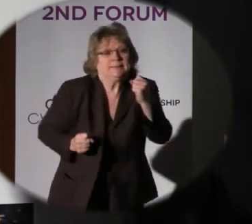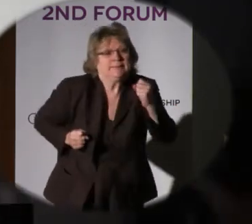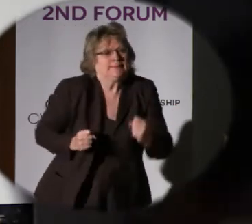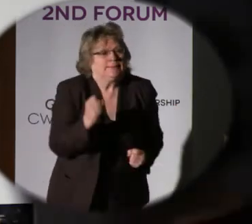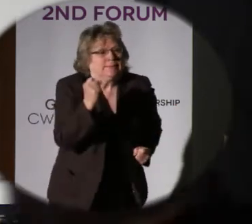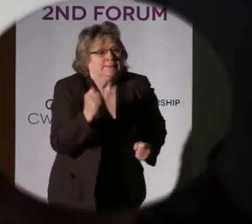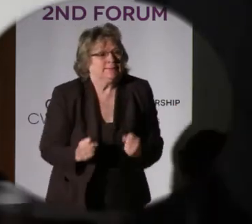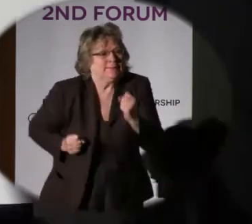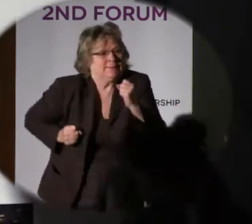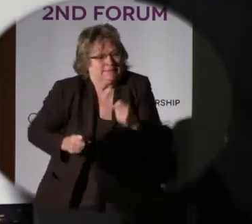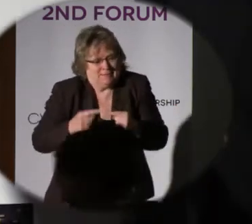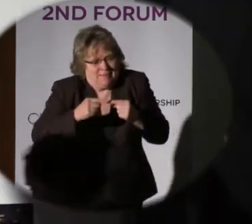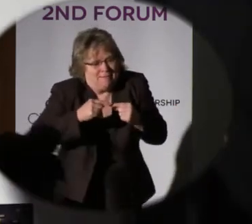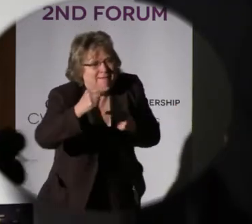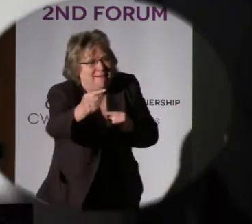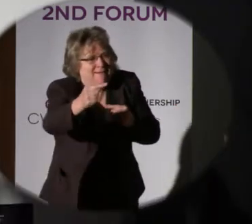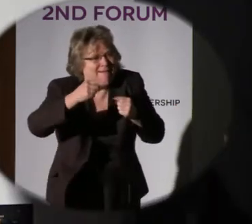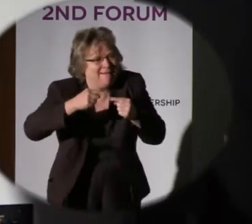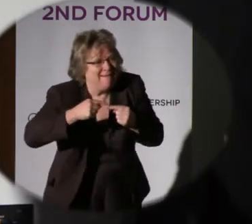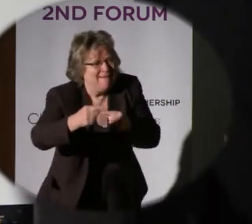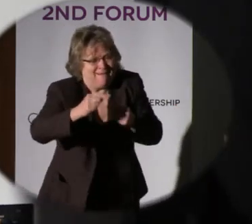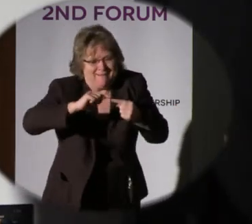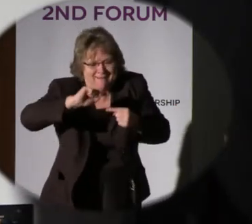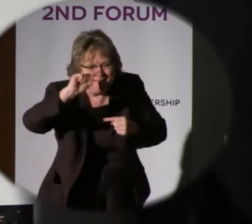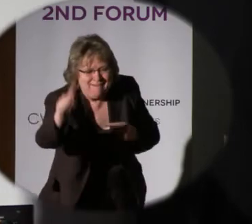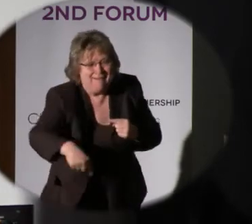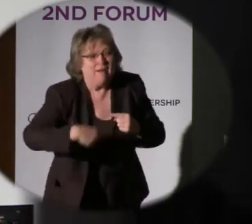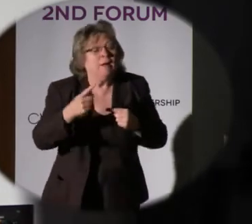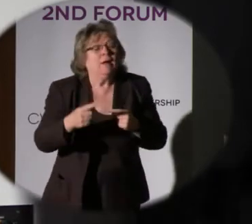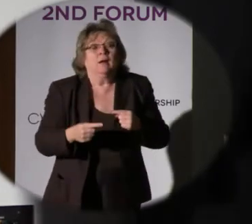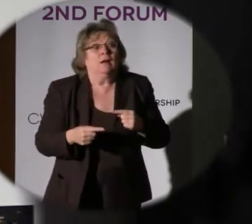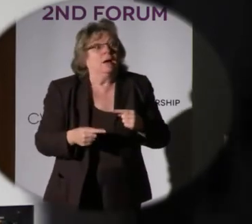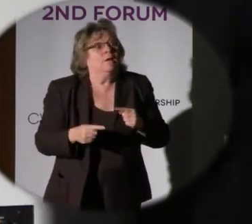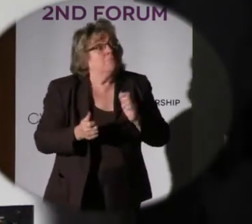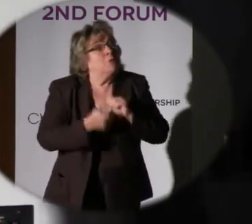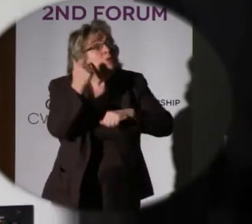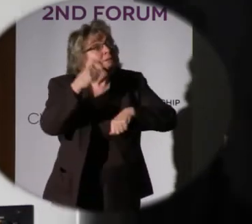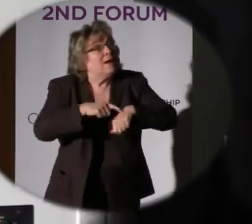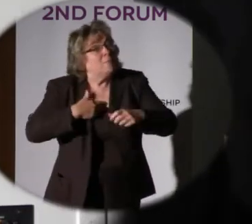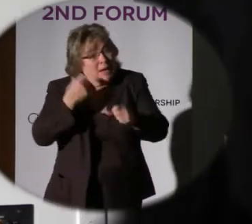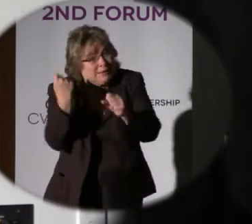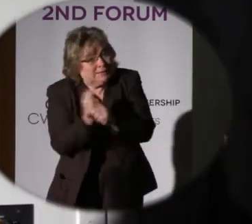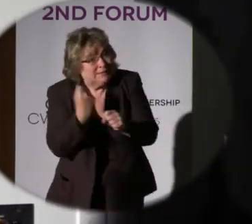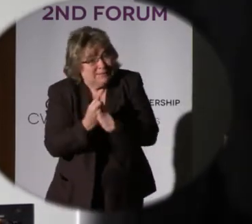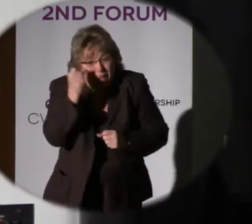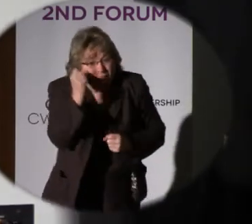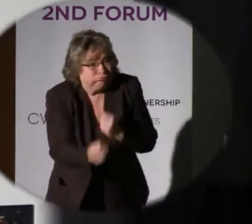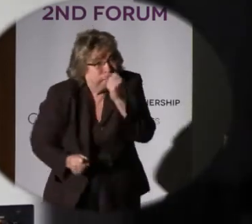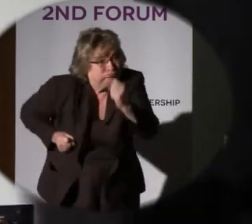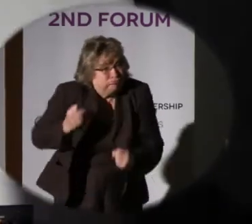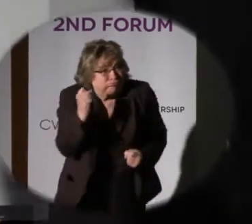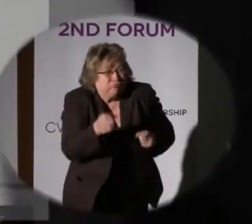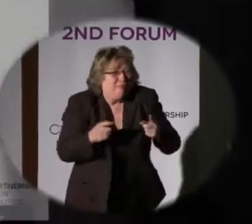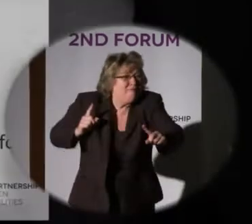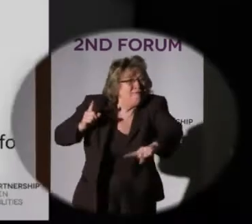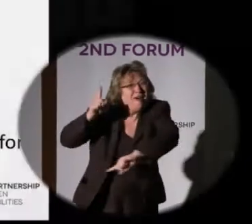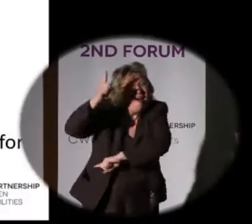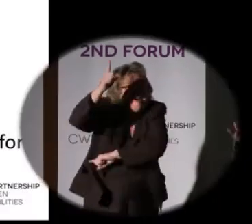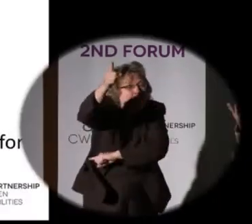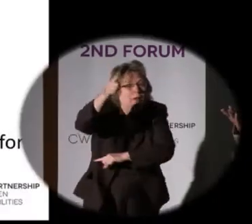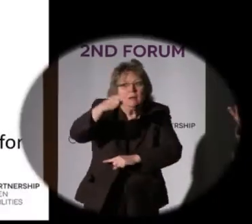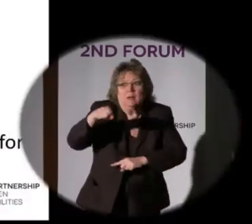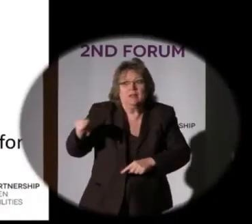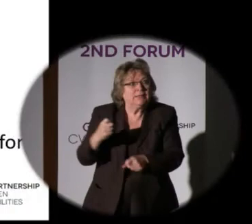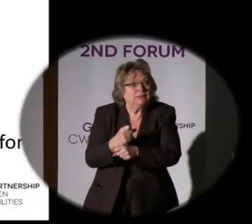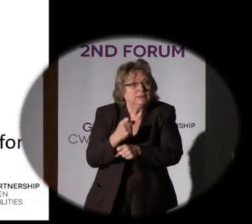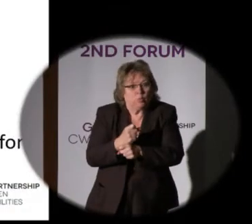a long time. This, by far, has been a sprint, and this is for 2 reasons. One is the leadership that has been displayed